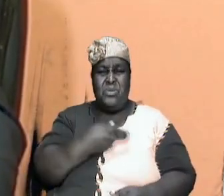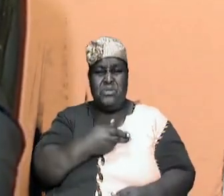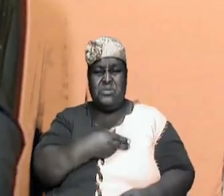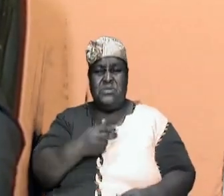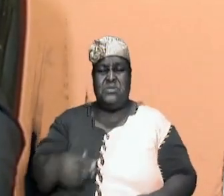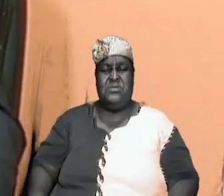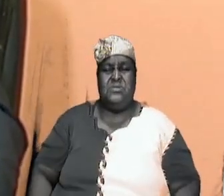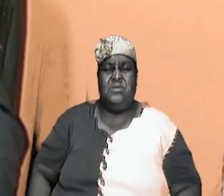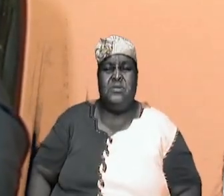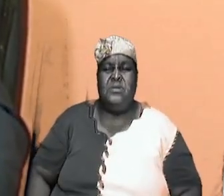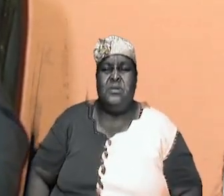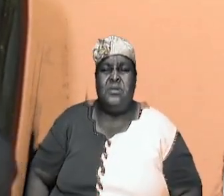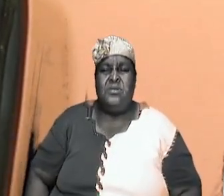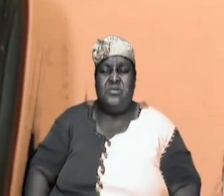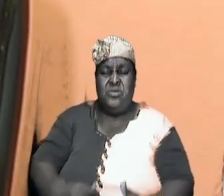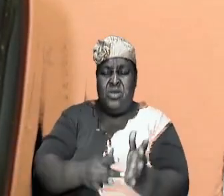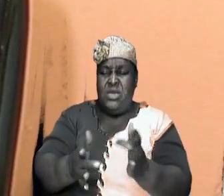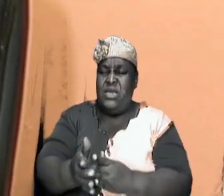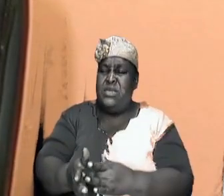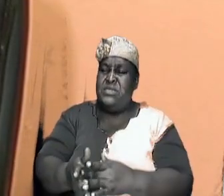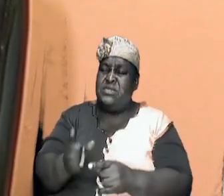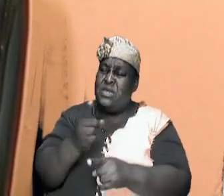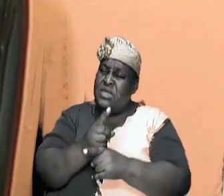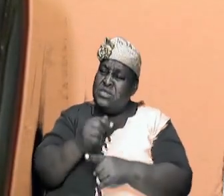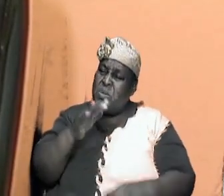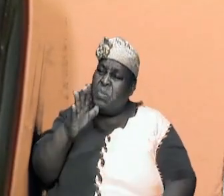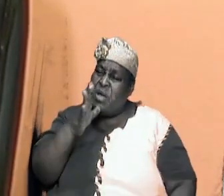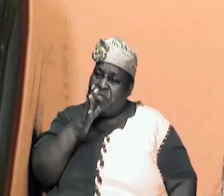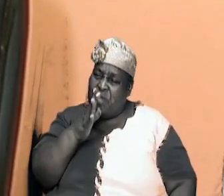us? And